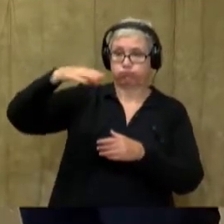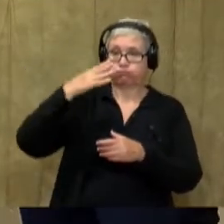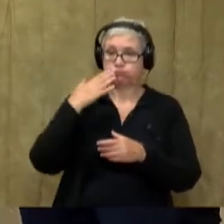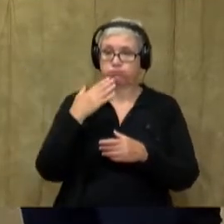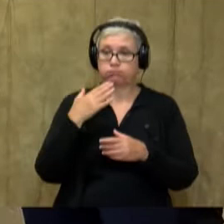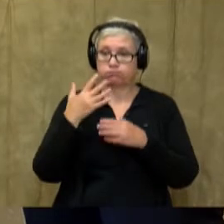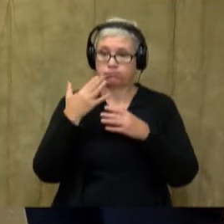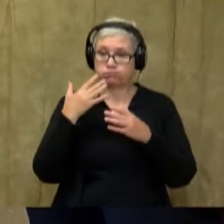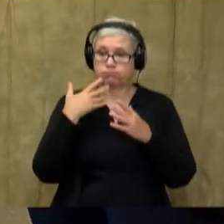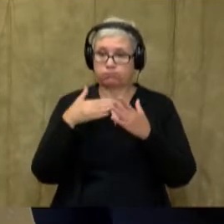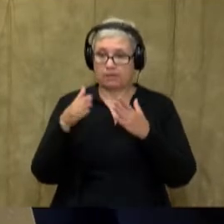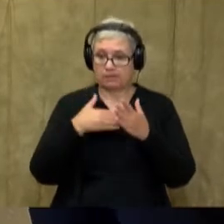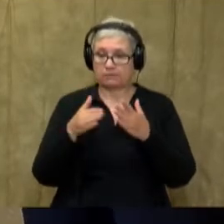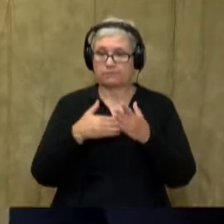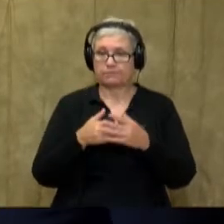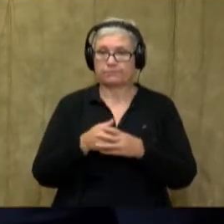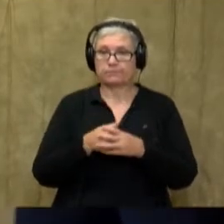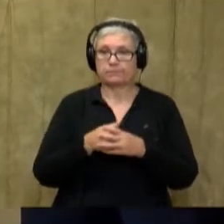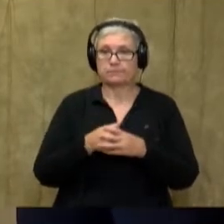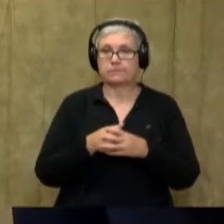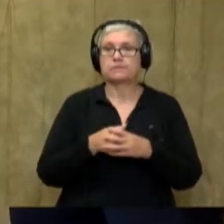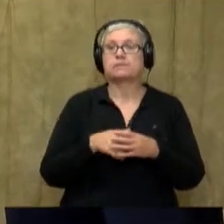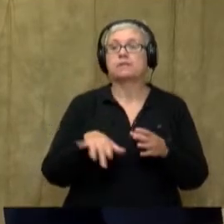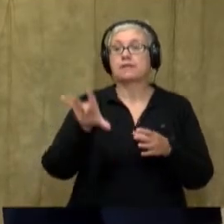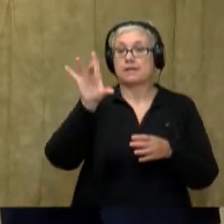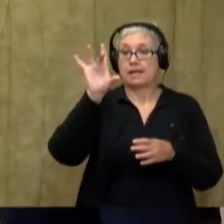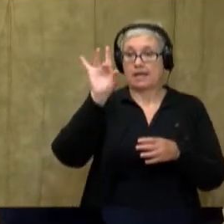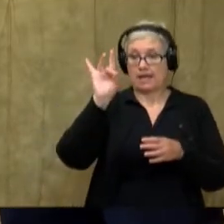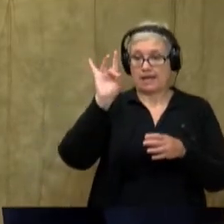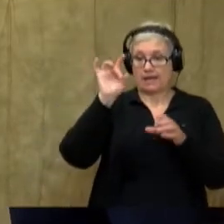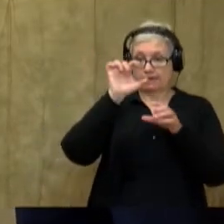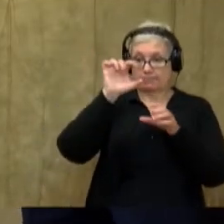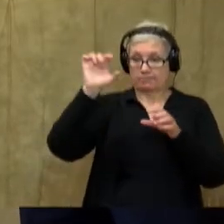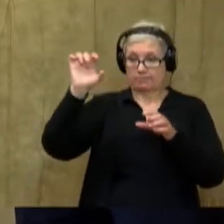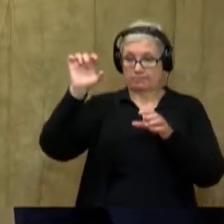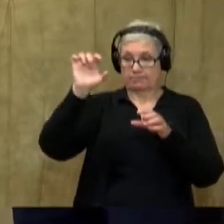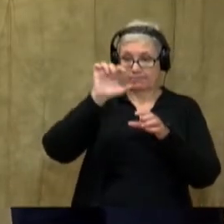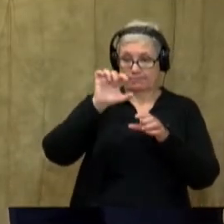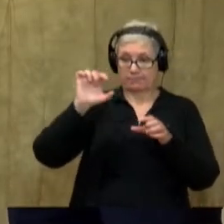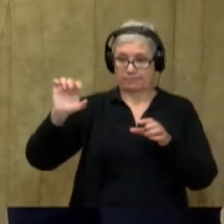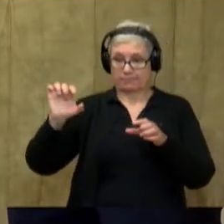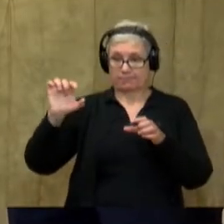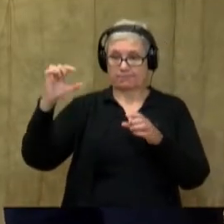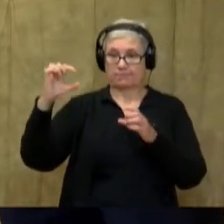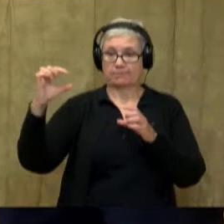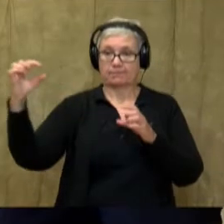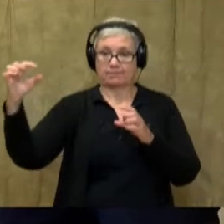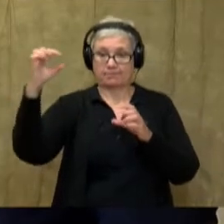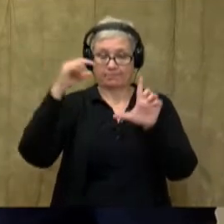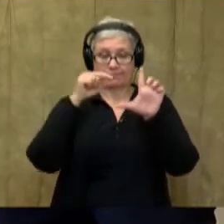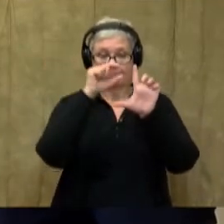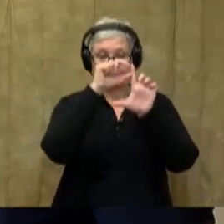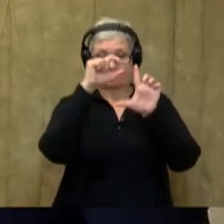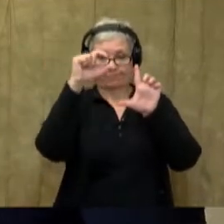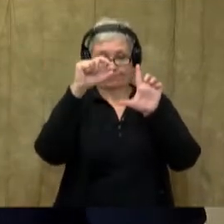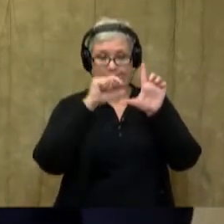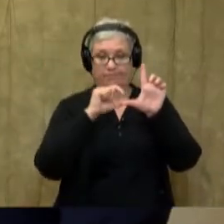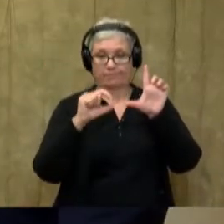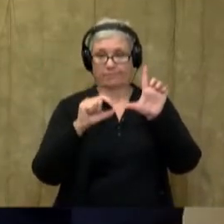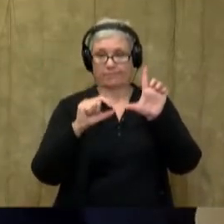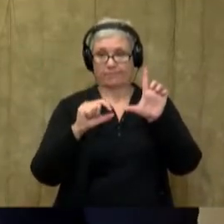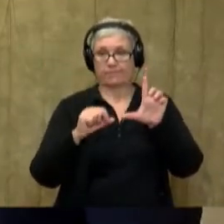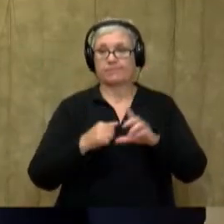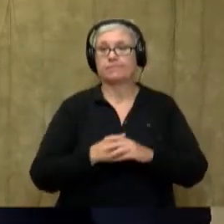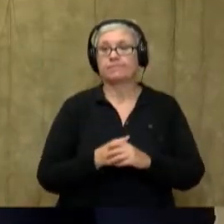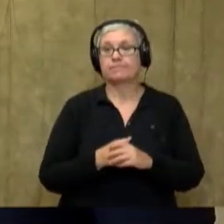see is that there are 8 cubes with 3 faces painted. And again, pay attention to the location. In that 4x4x4 case, we